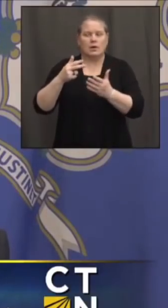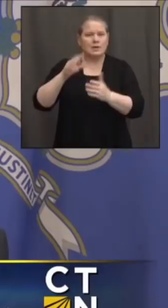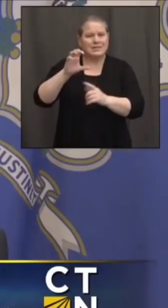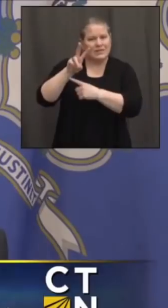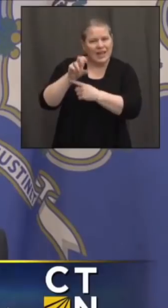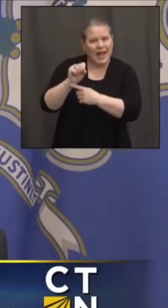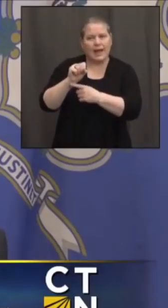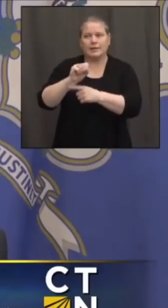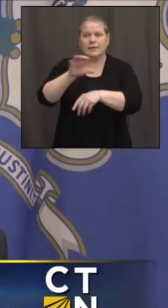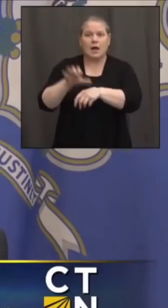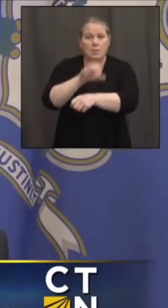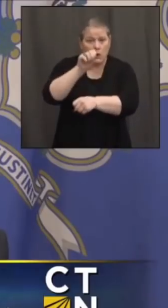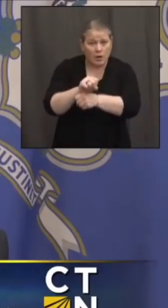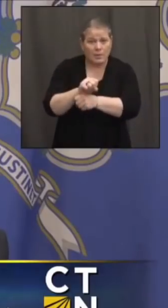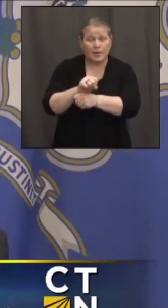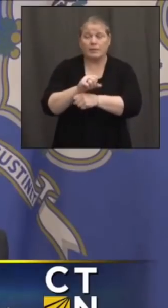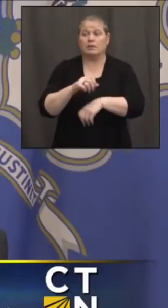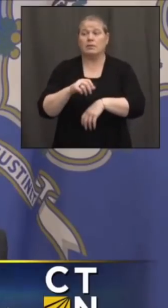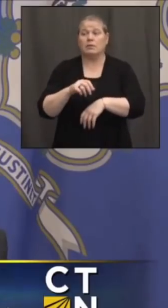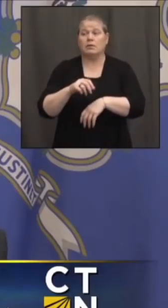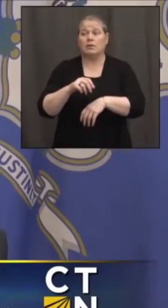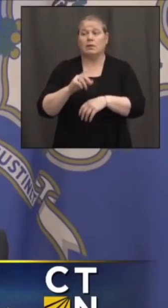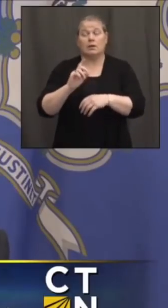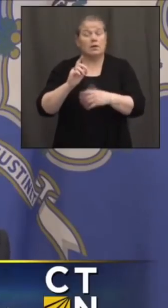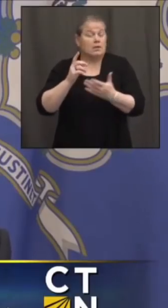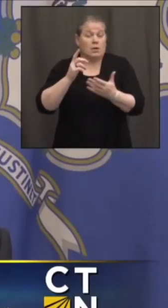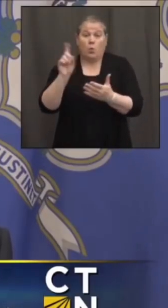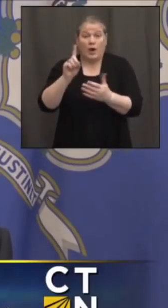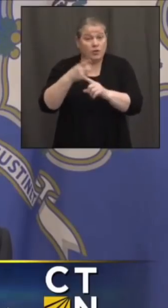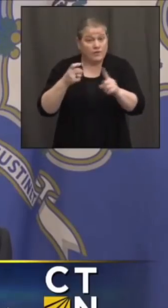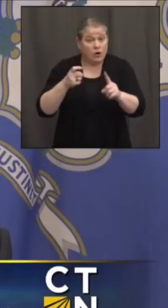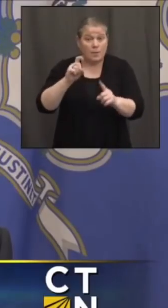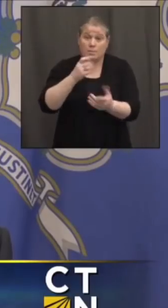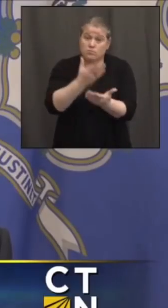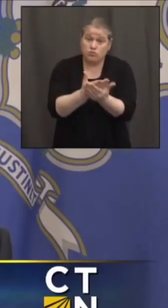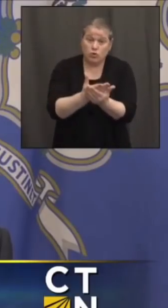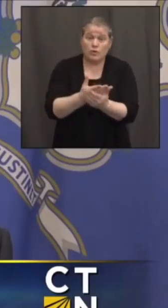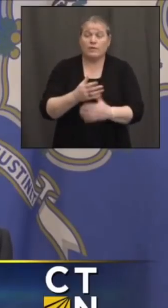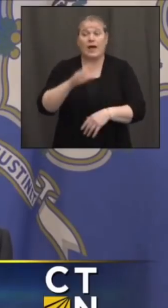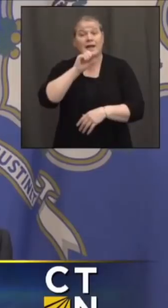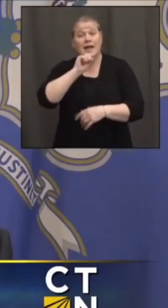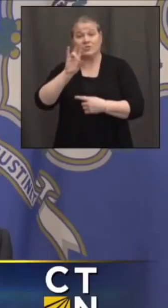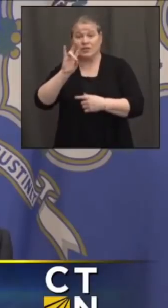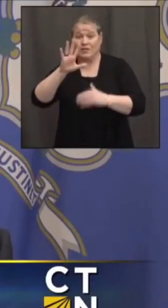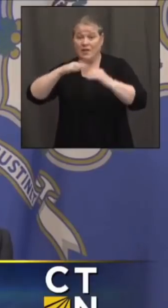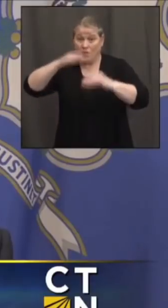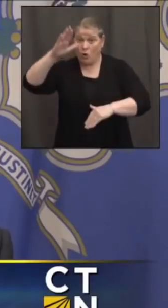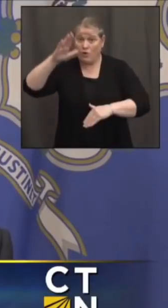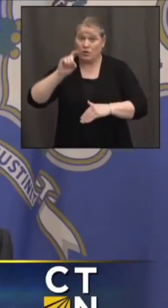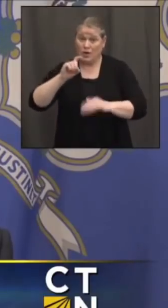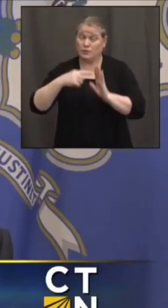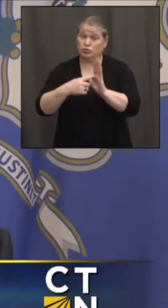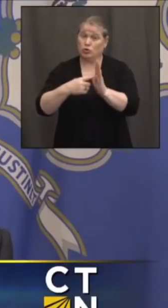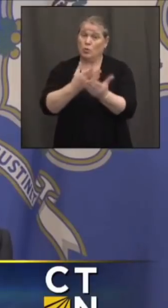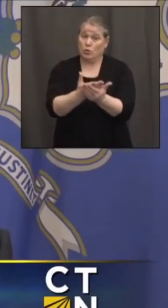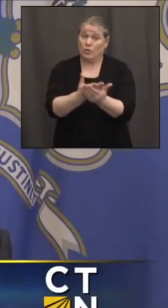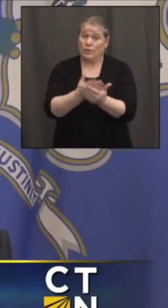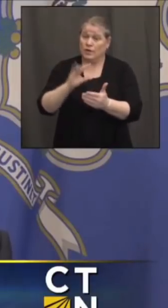You're going to have to show proof that where you're from, and you're going to have to show proof that you're over the age of 75. Anything else on that,